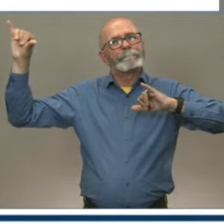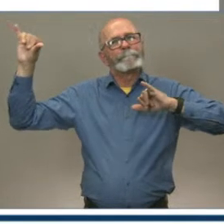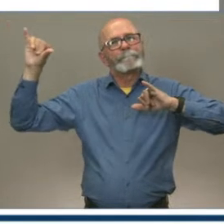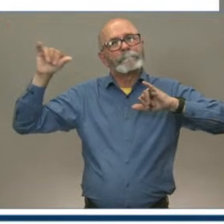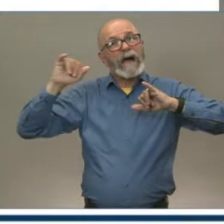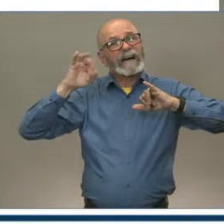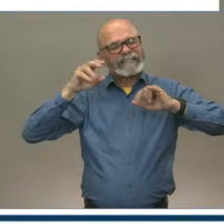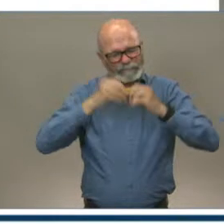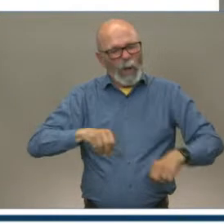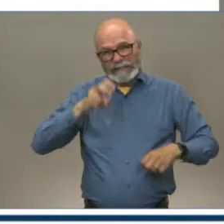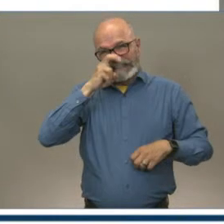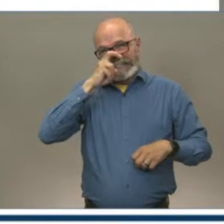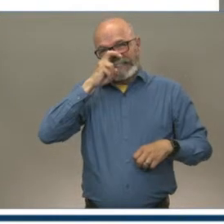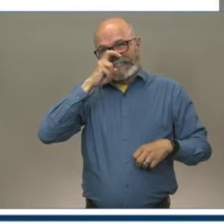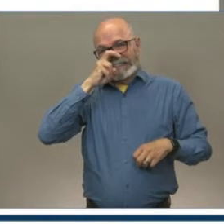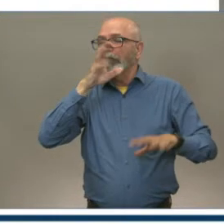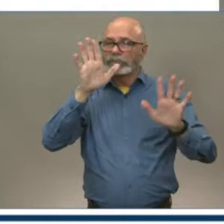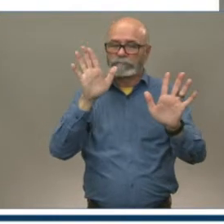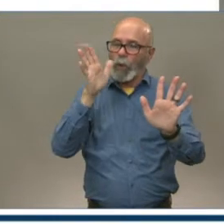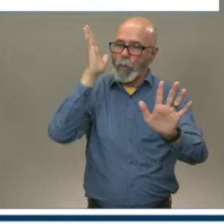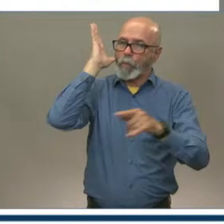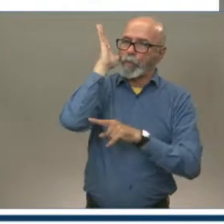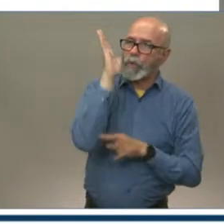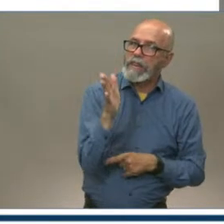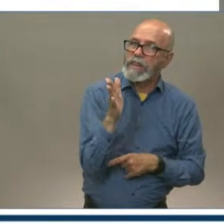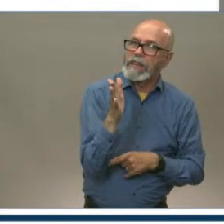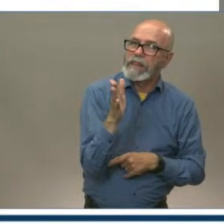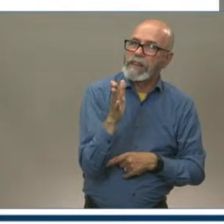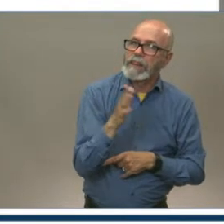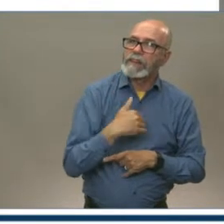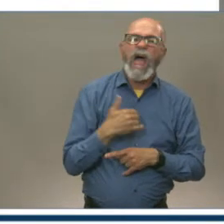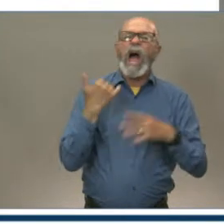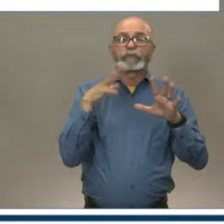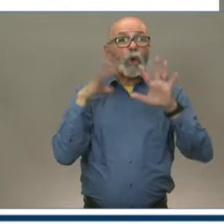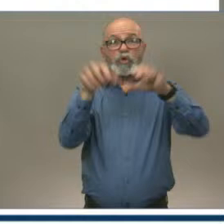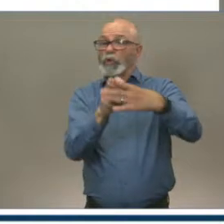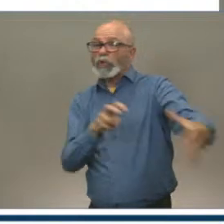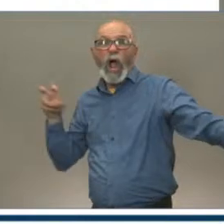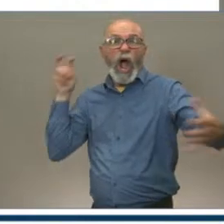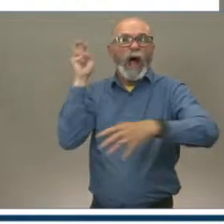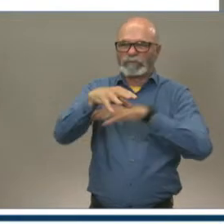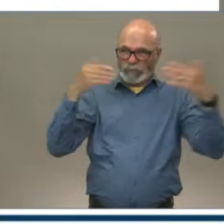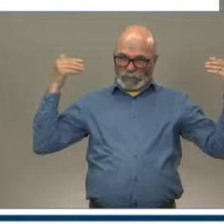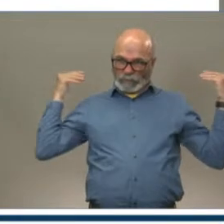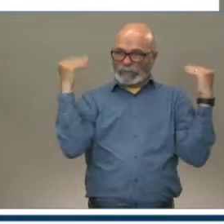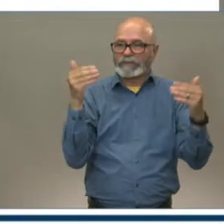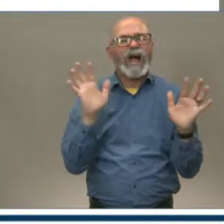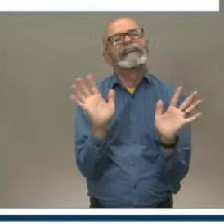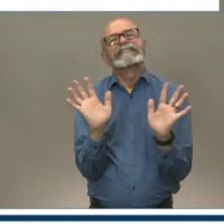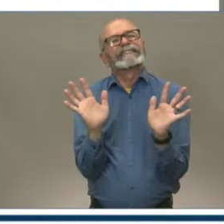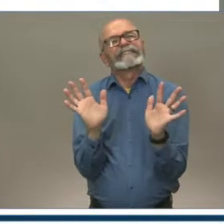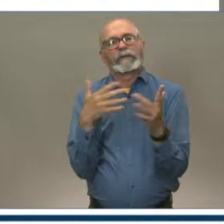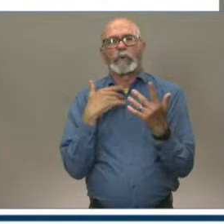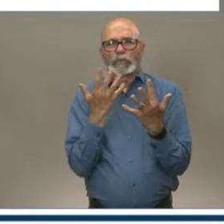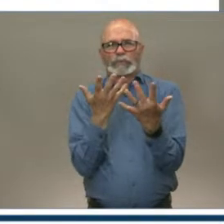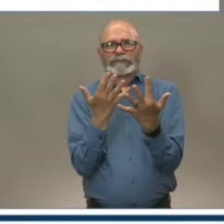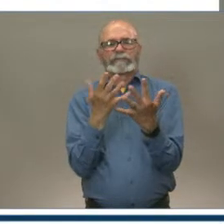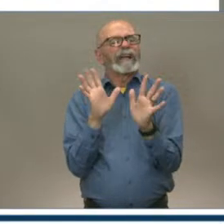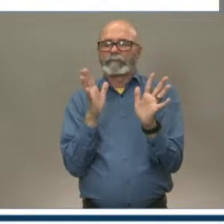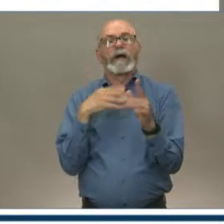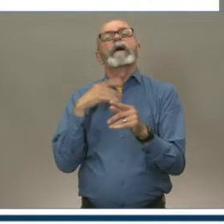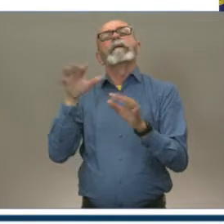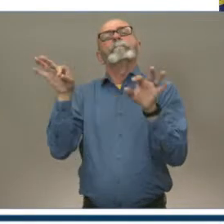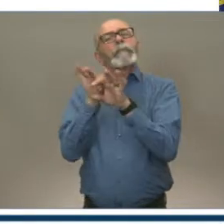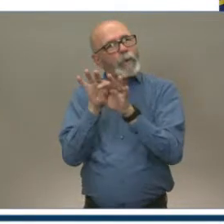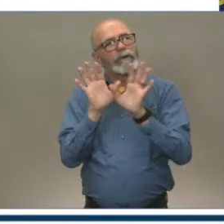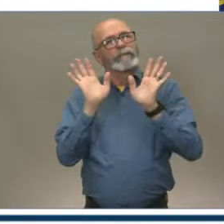there are some places we could go further, but it would be premature to make the assessment that what we're doing is not working. Next, we'll go to